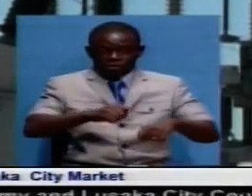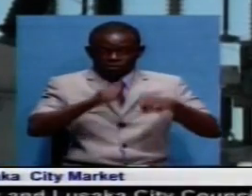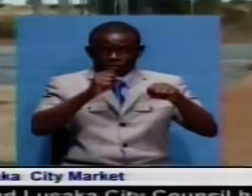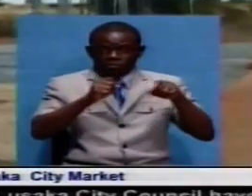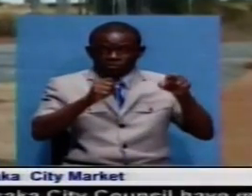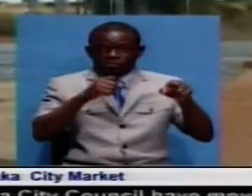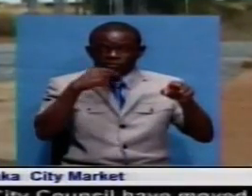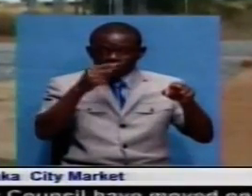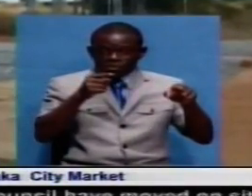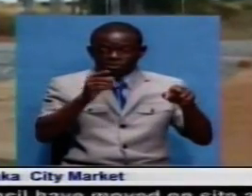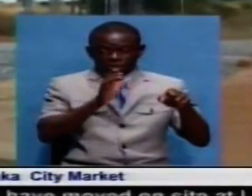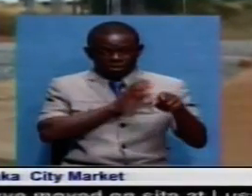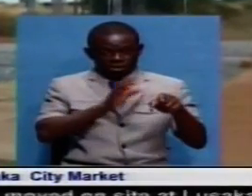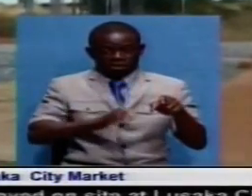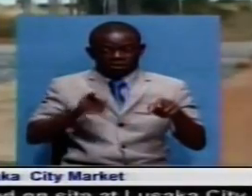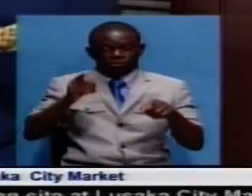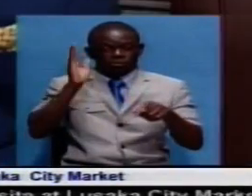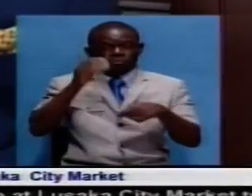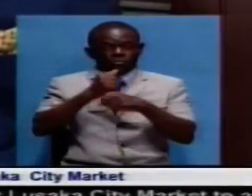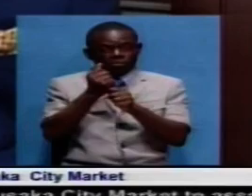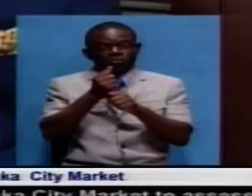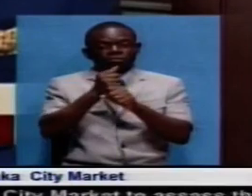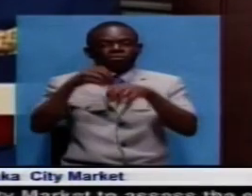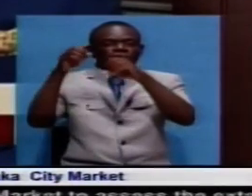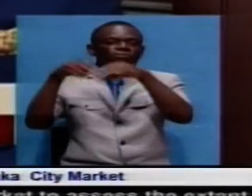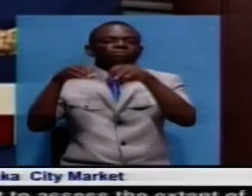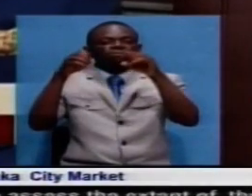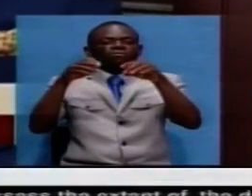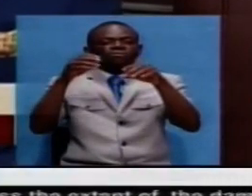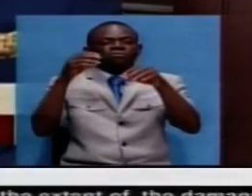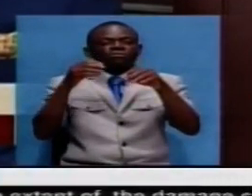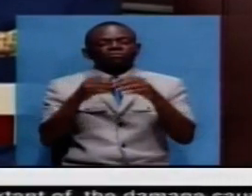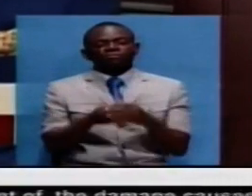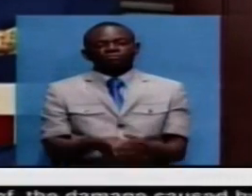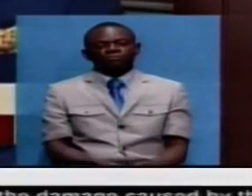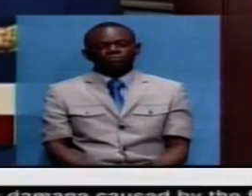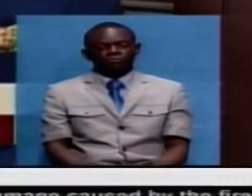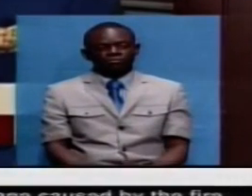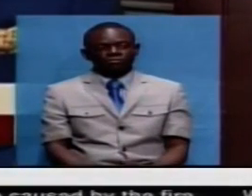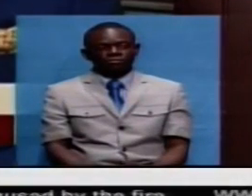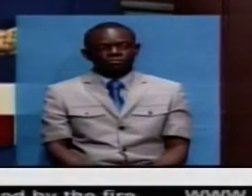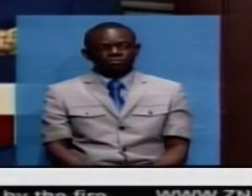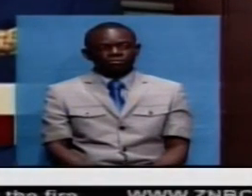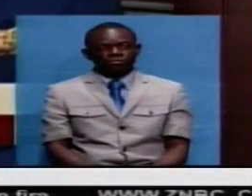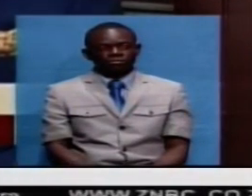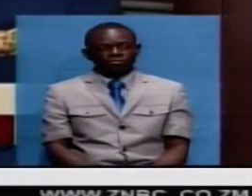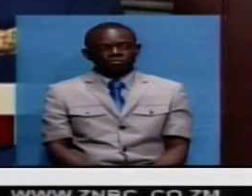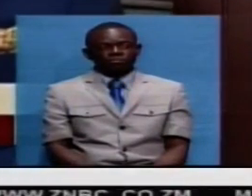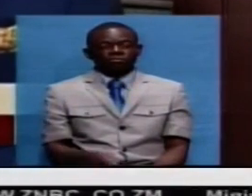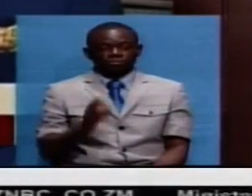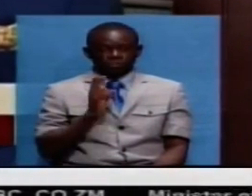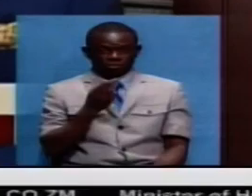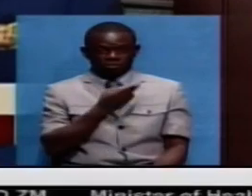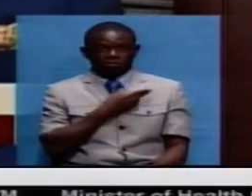thermal power, which will be added to the national grid. The plant will have a standalone thermal power